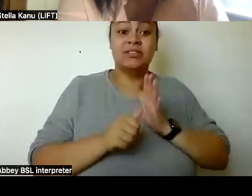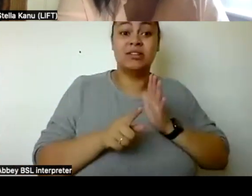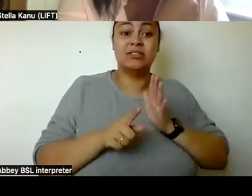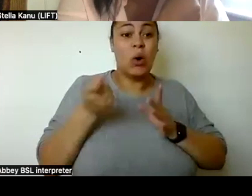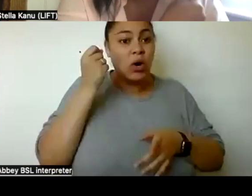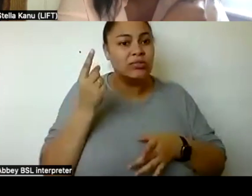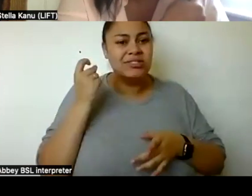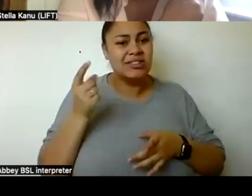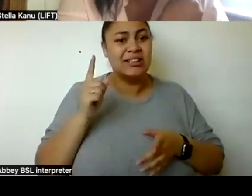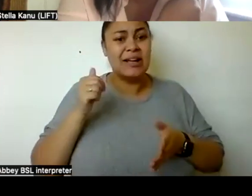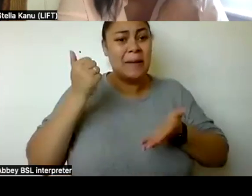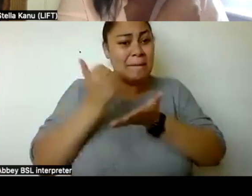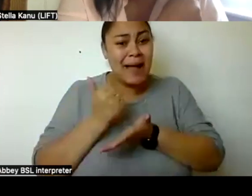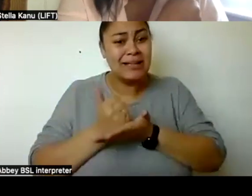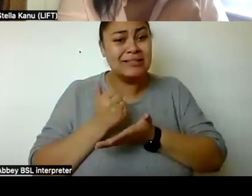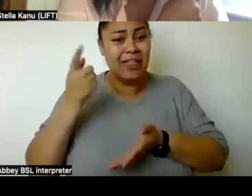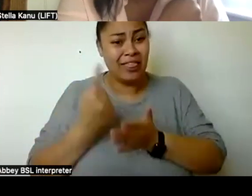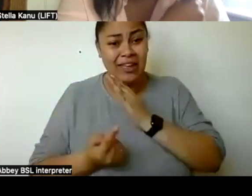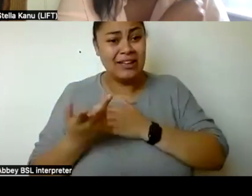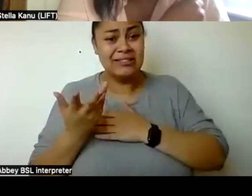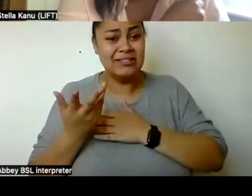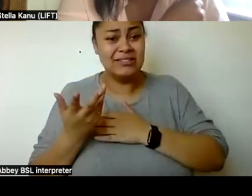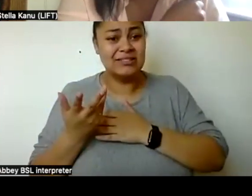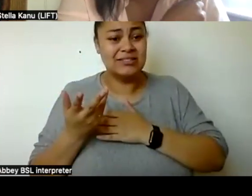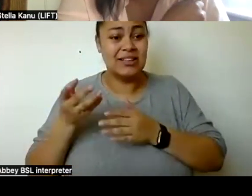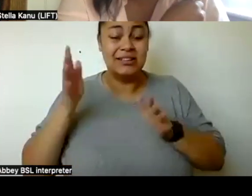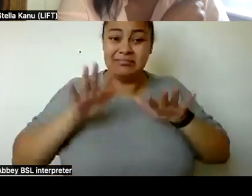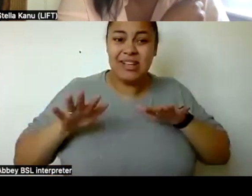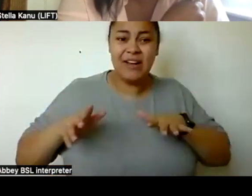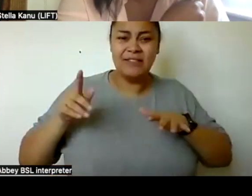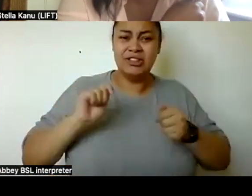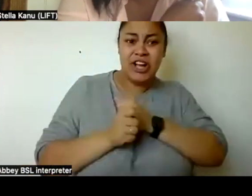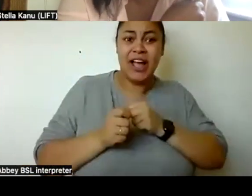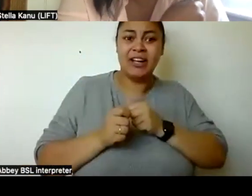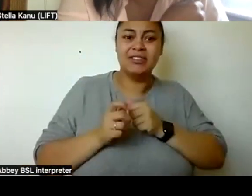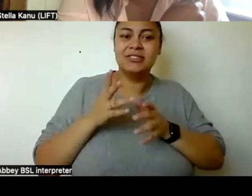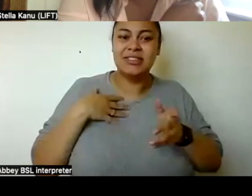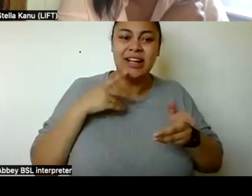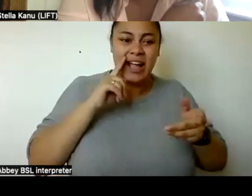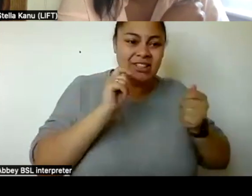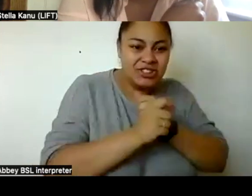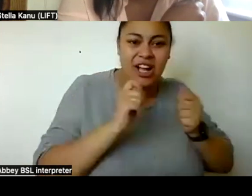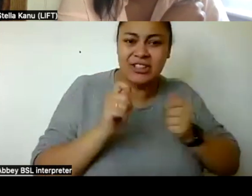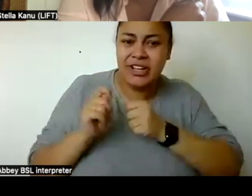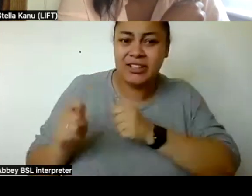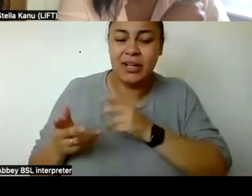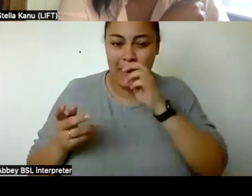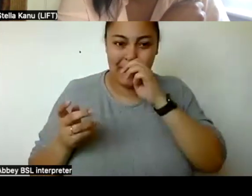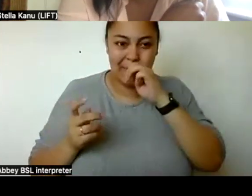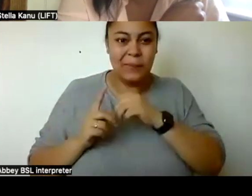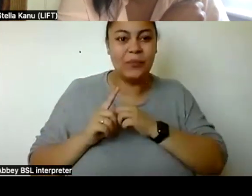was about basic things, and that set off a chain. So it is about what's the basic things that can